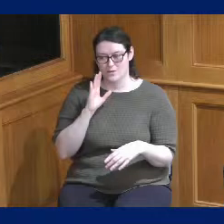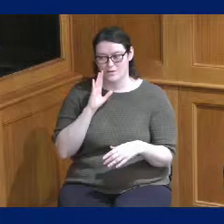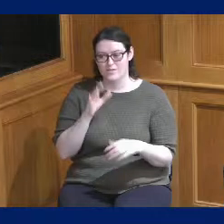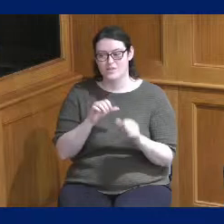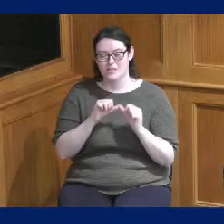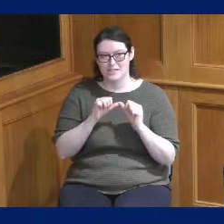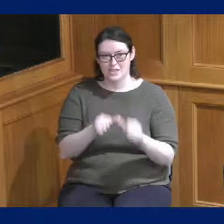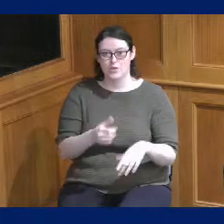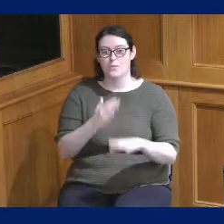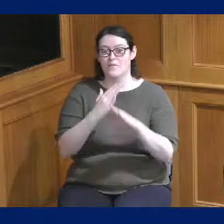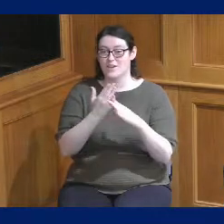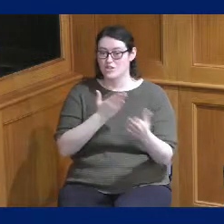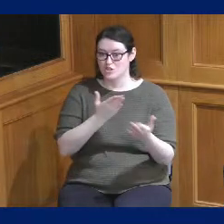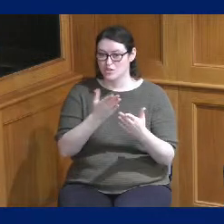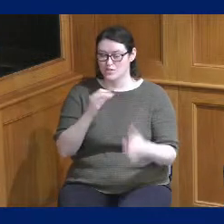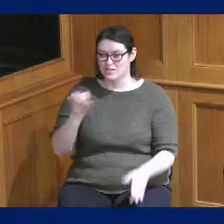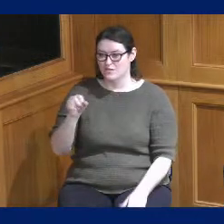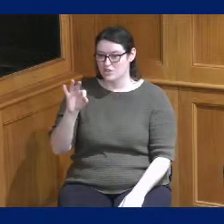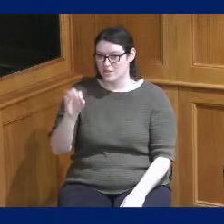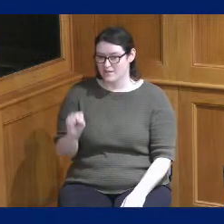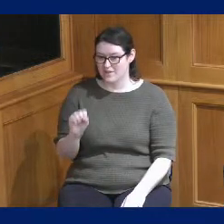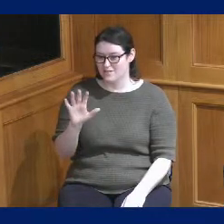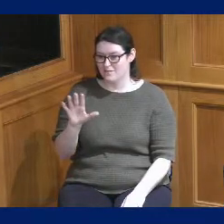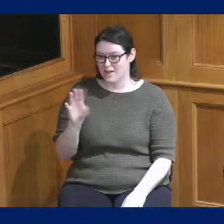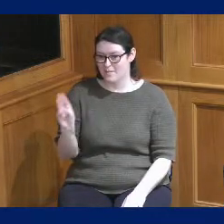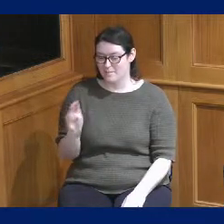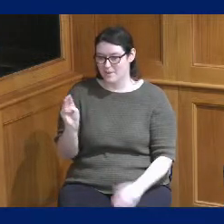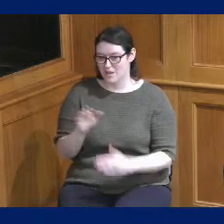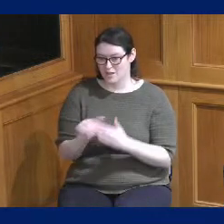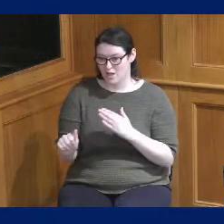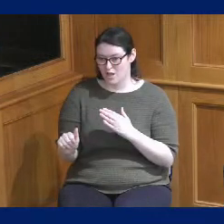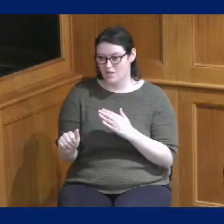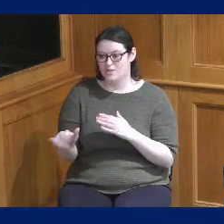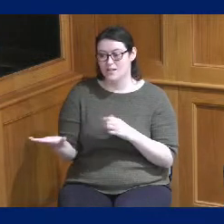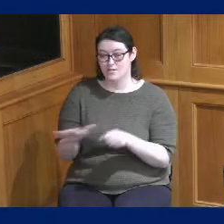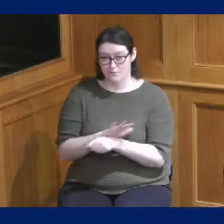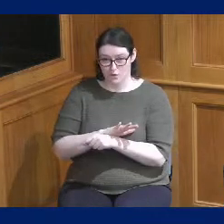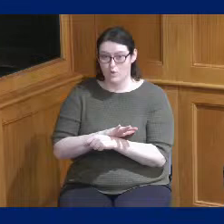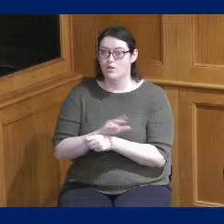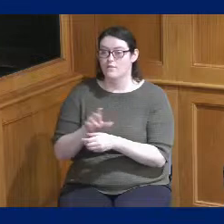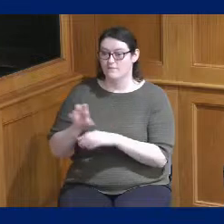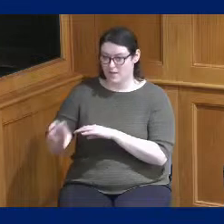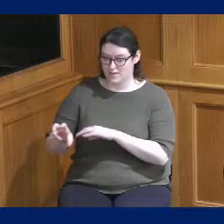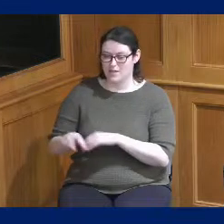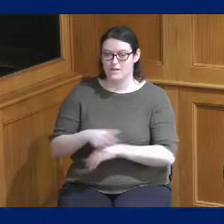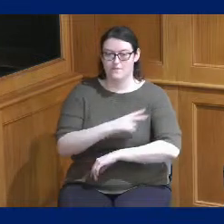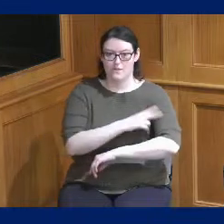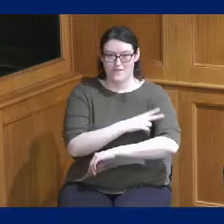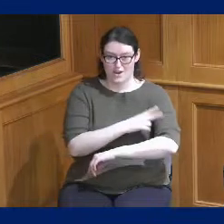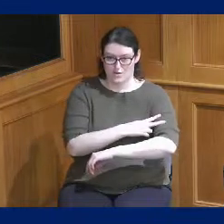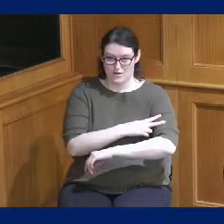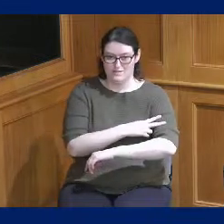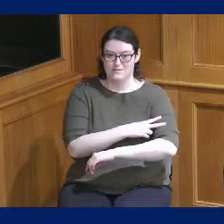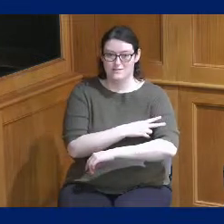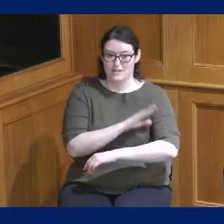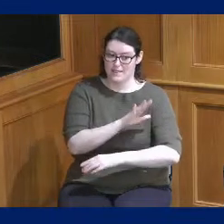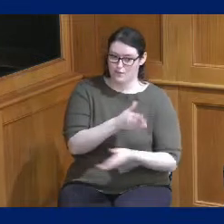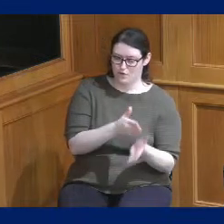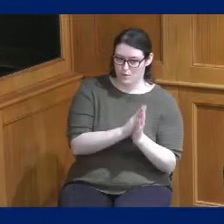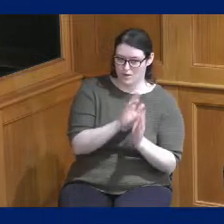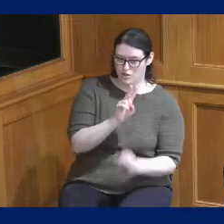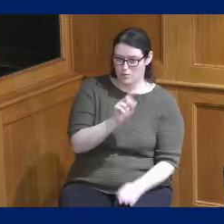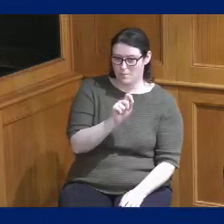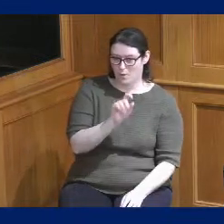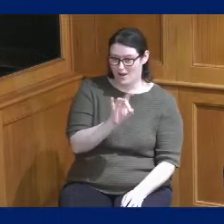continues prevention services and JFS at $5 million. There's full funding for the Veteran Services Commission per their request at